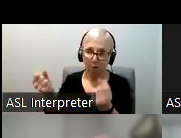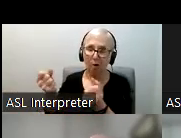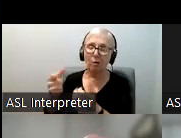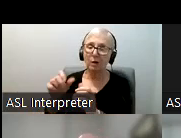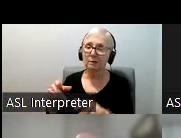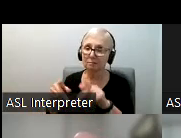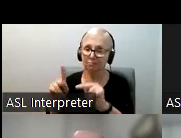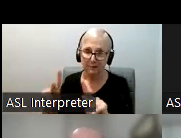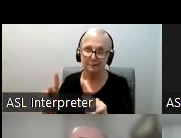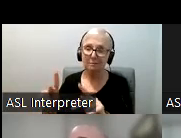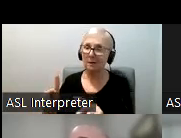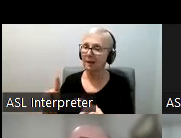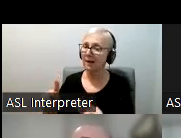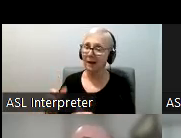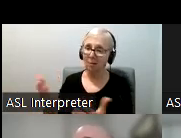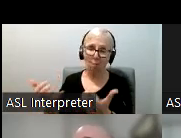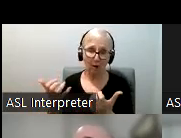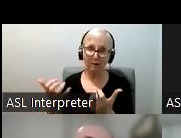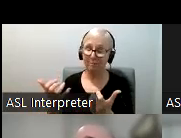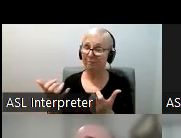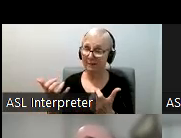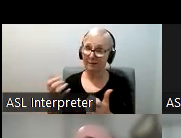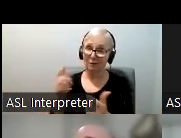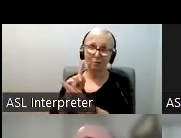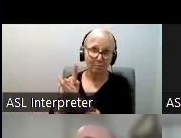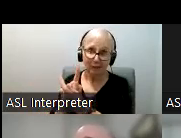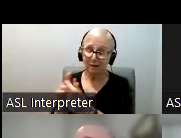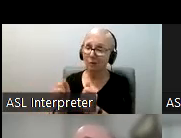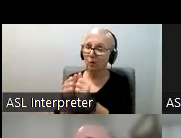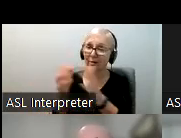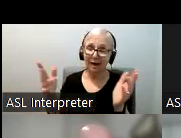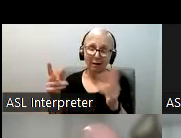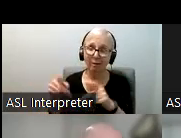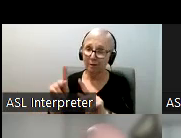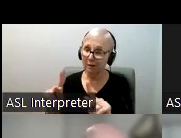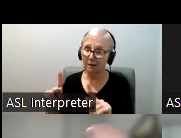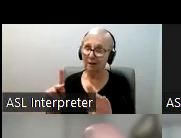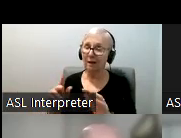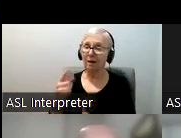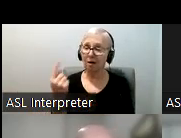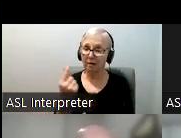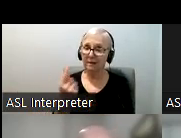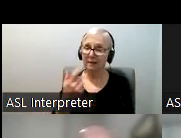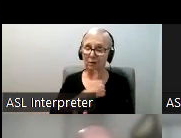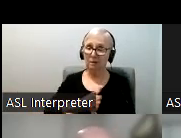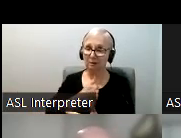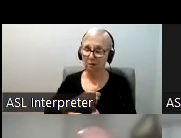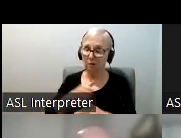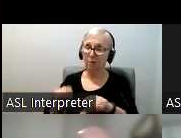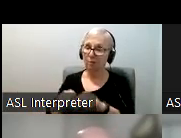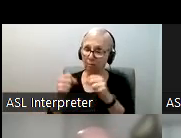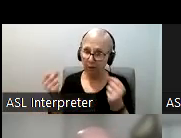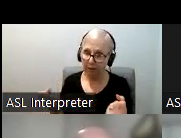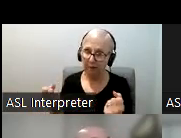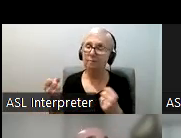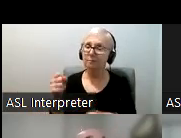I meet with them without any consent of me. What the Commissioner Michelle did was apologize for violating my consent after promising she